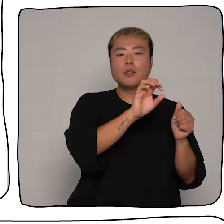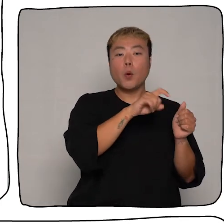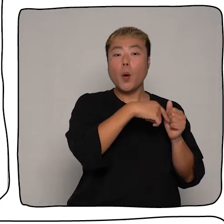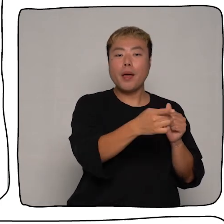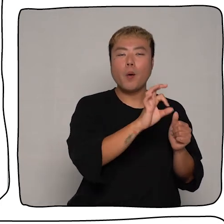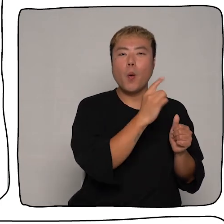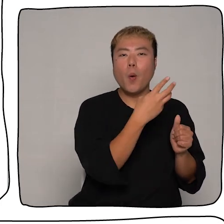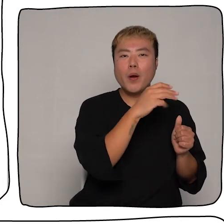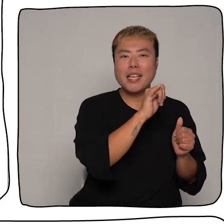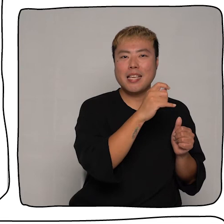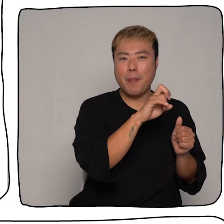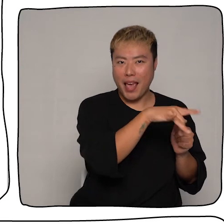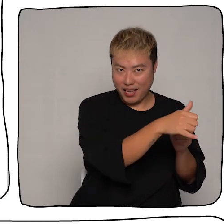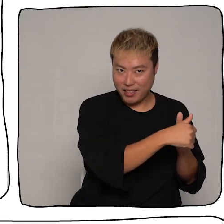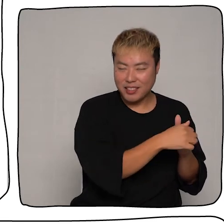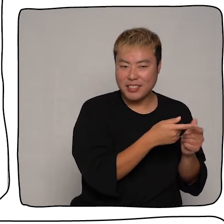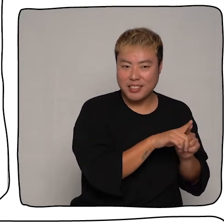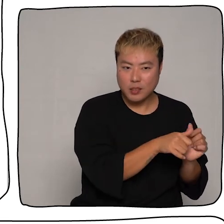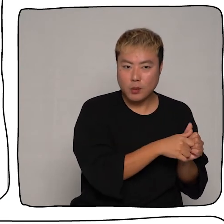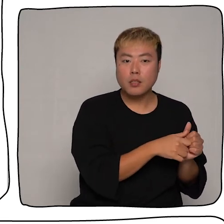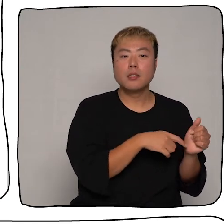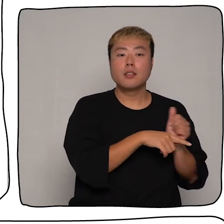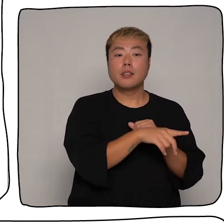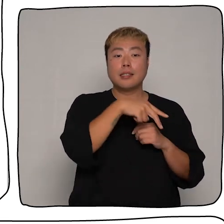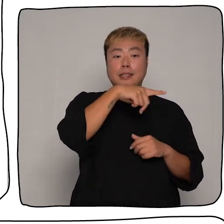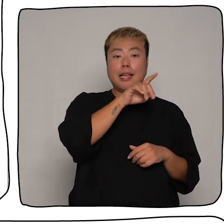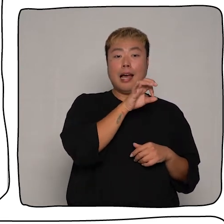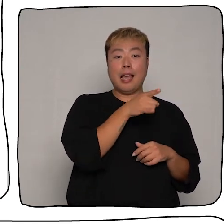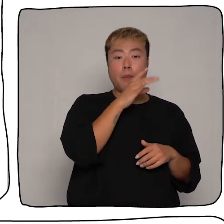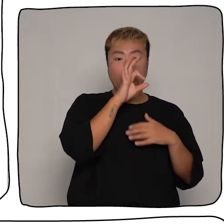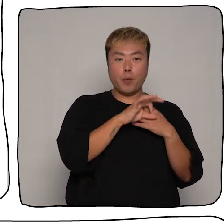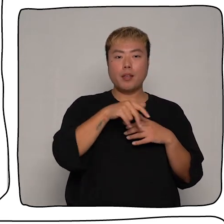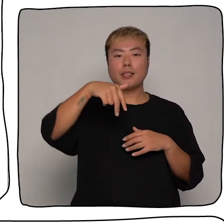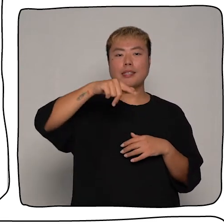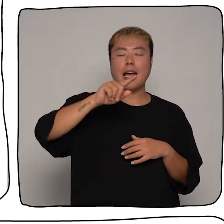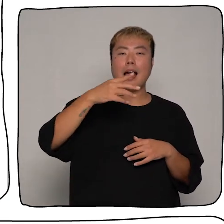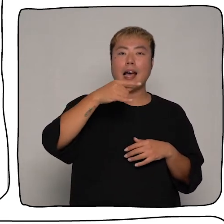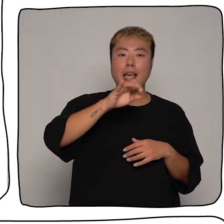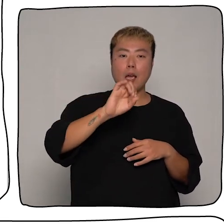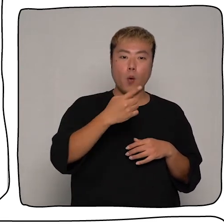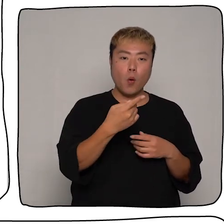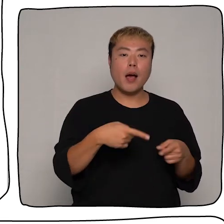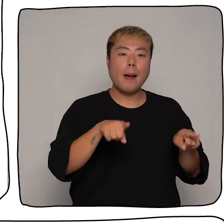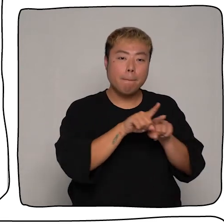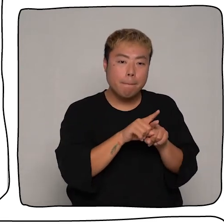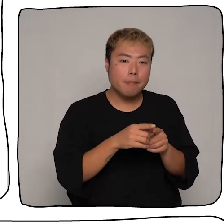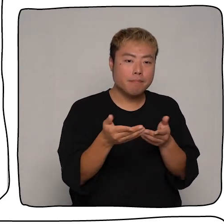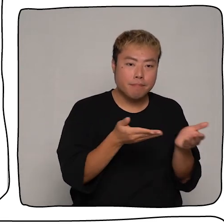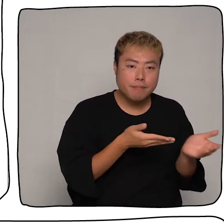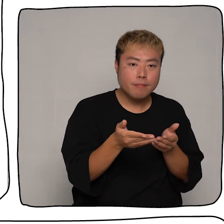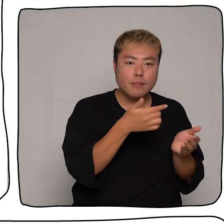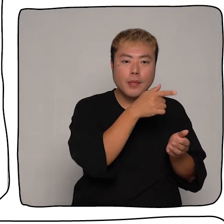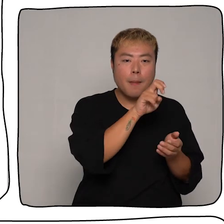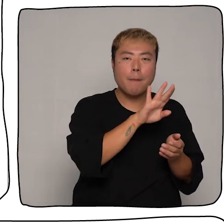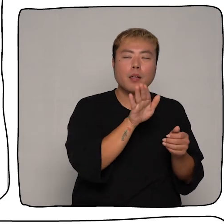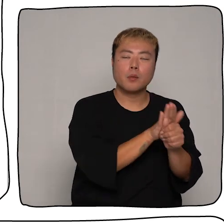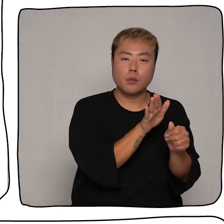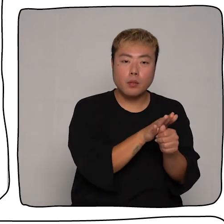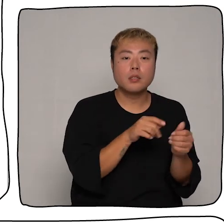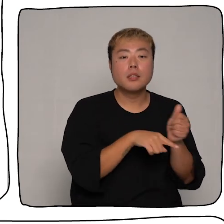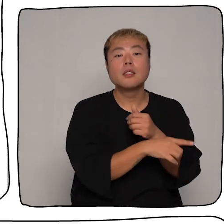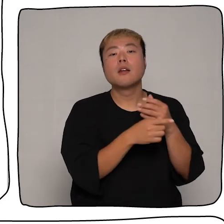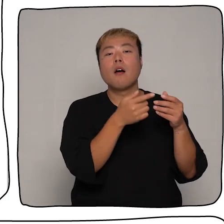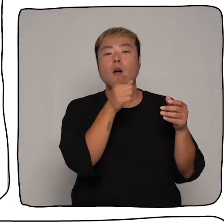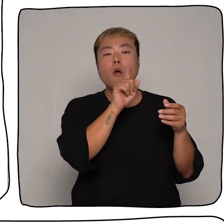Orihime. Sae helped Namba cook through Orihime held by Jarreo, indicating